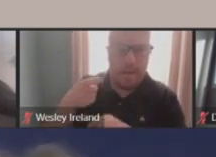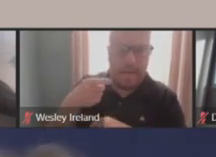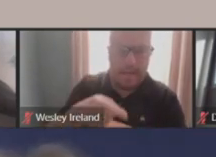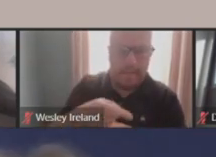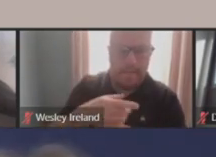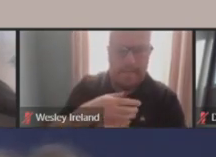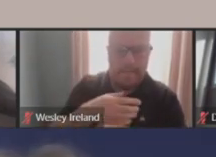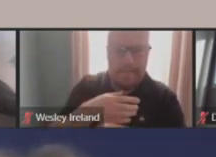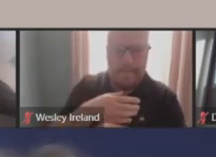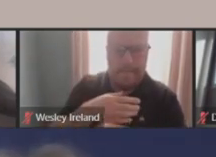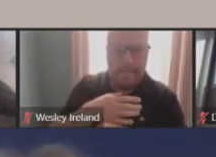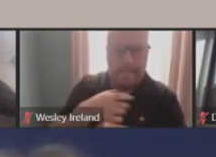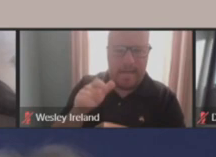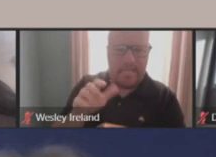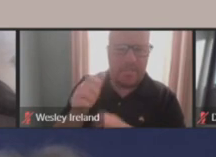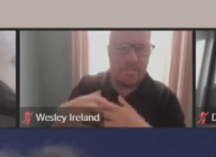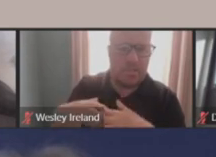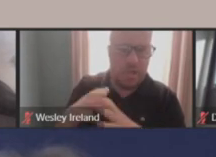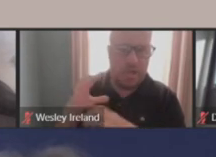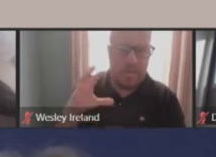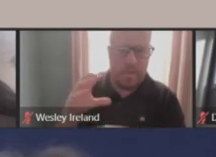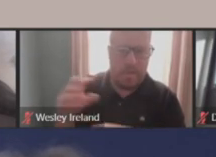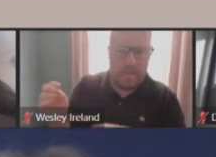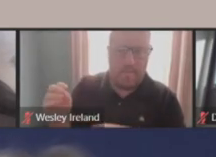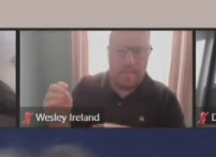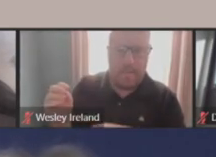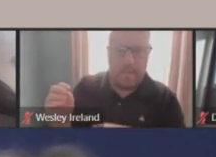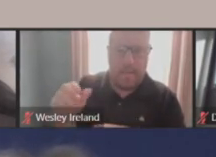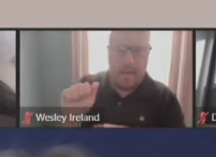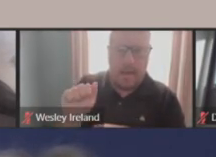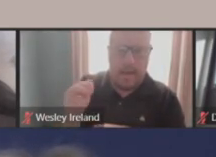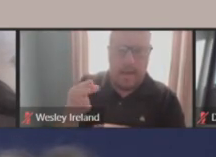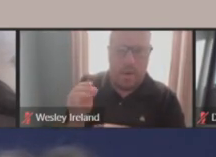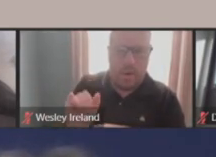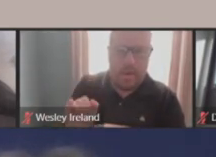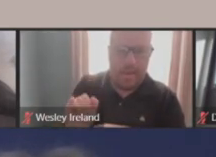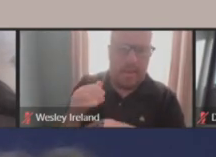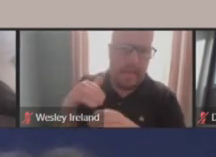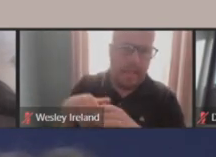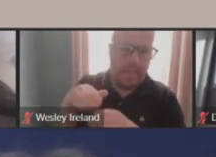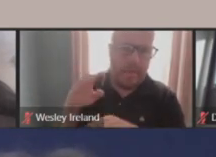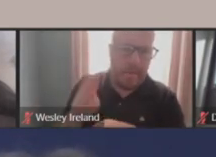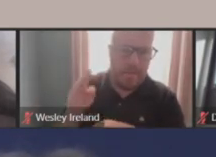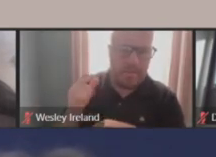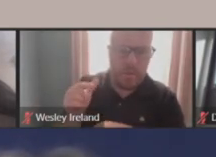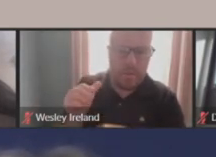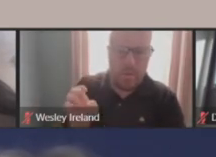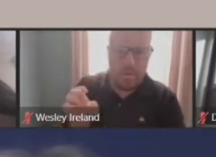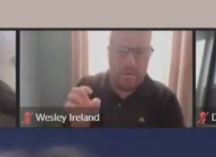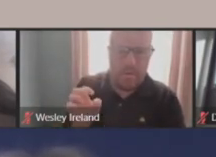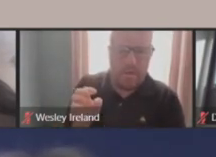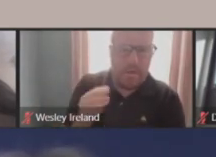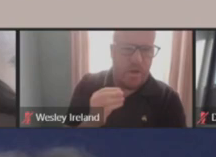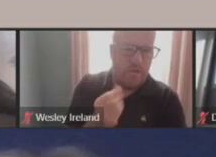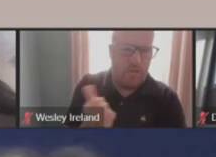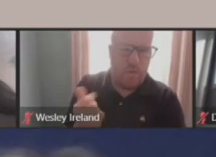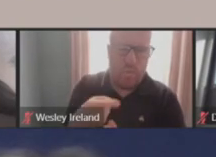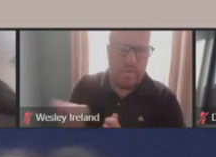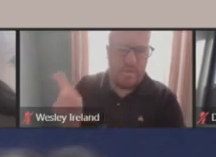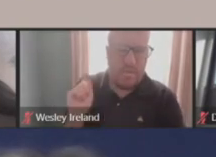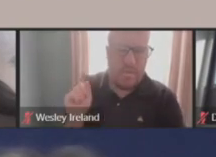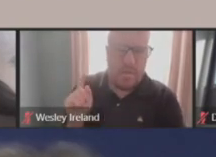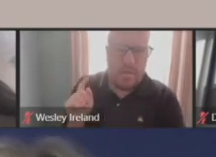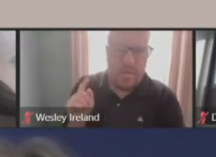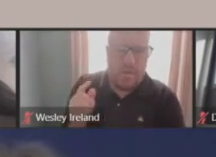In fact, there was an article about him and his startup company, Ahoy, in the